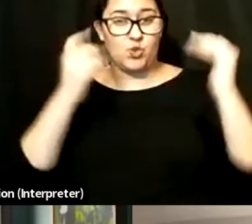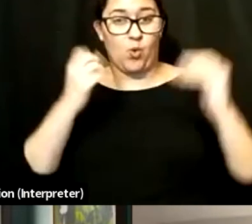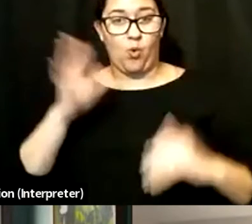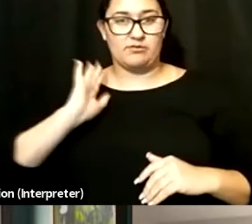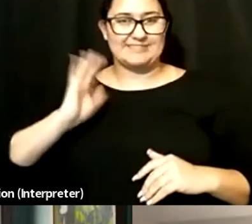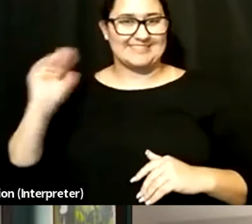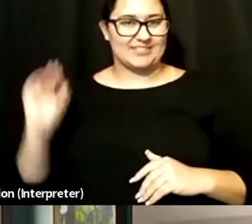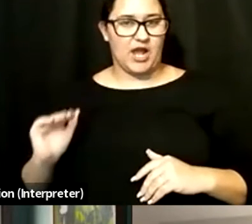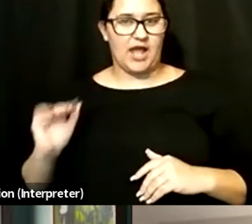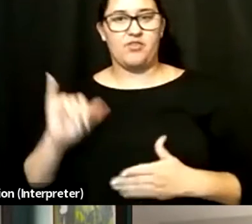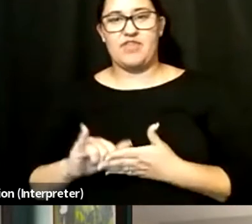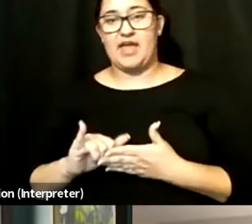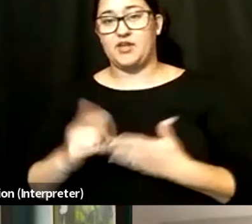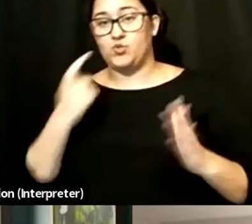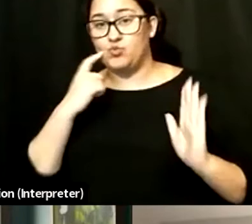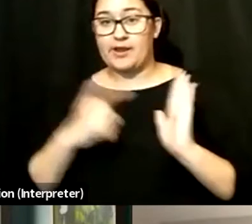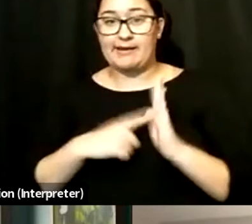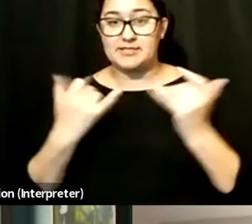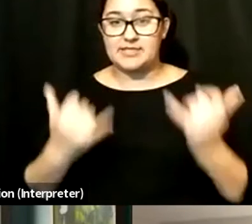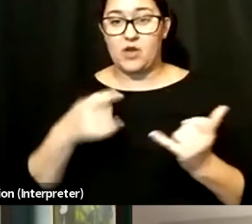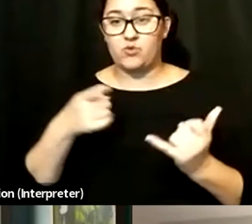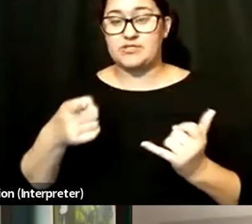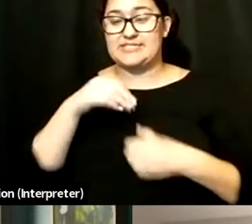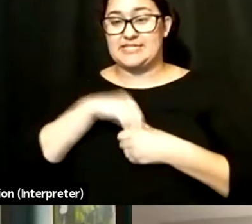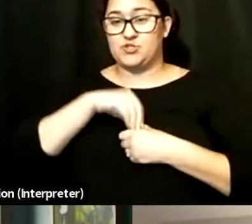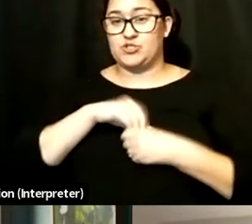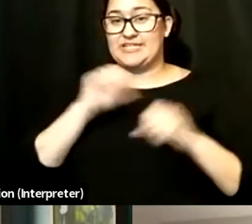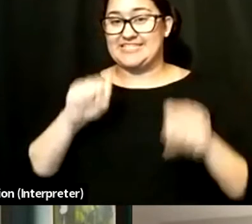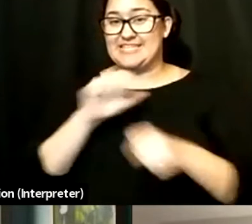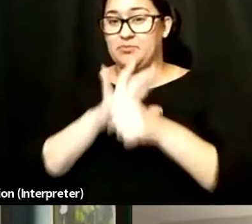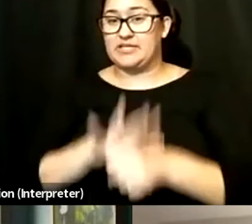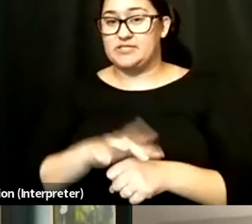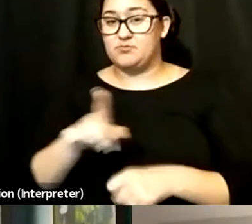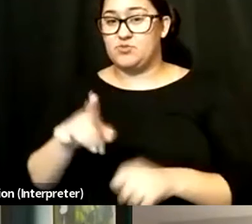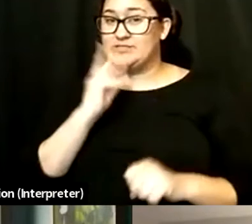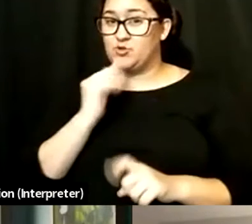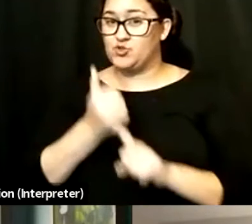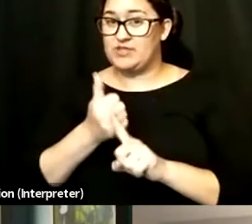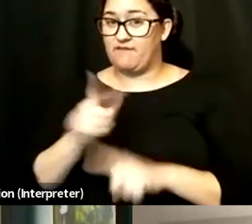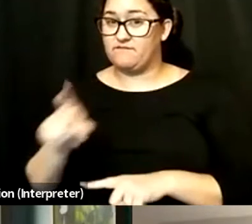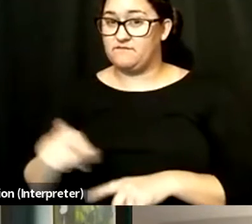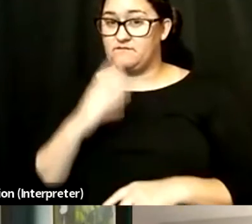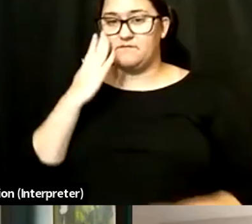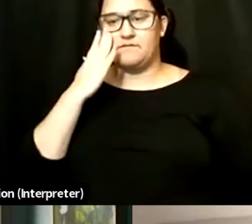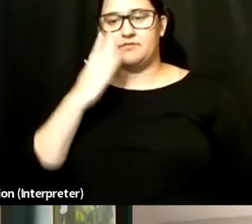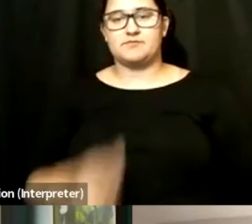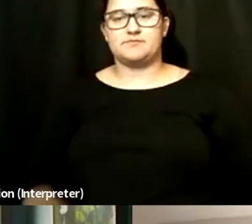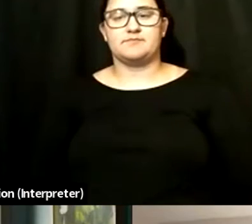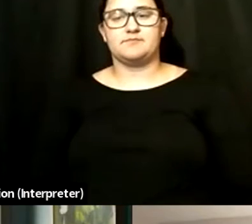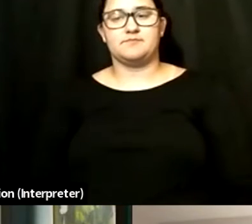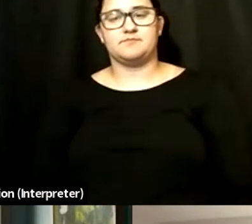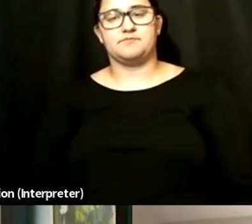kid that you really recognize as internalized ableism that you experienced? It, it